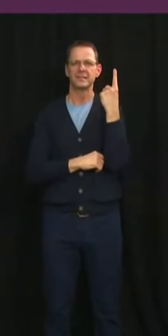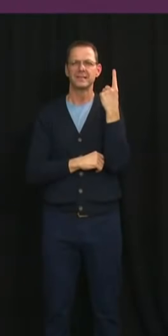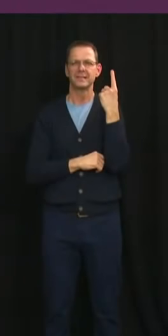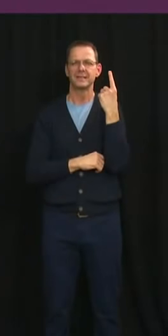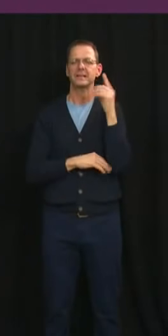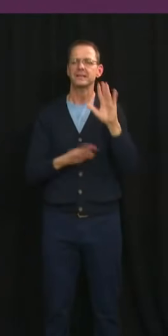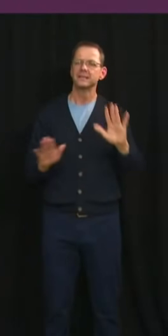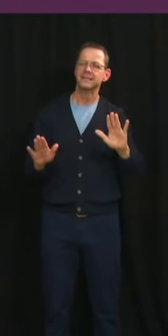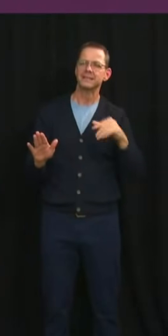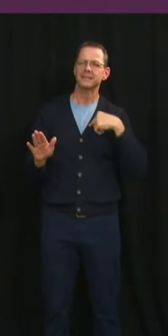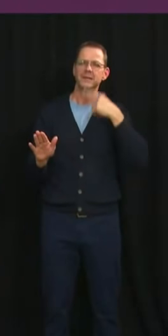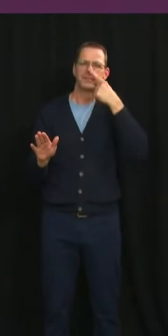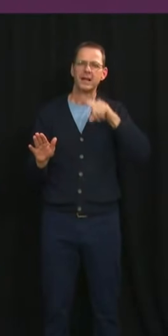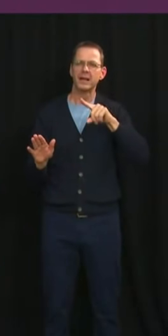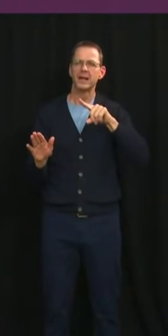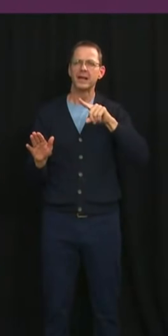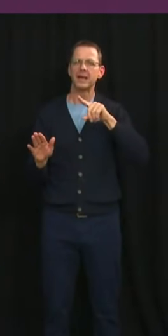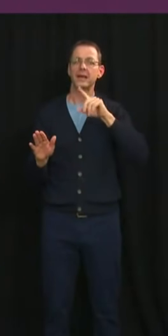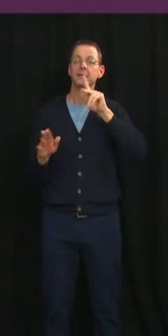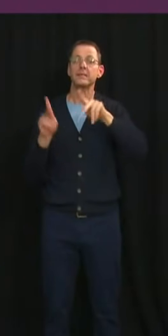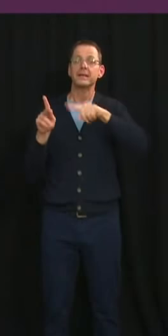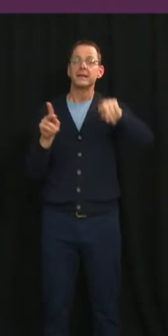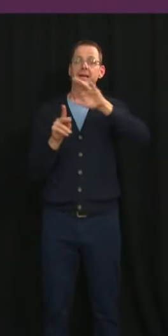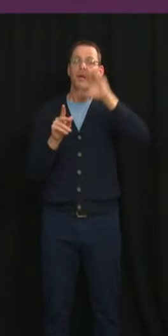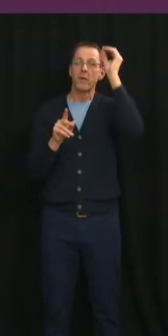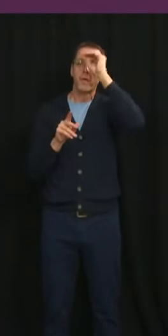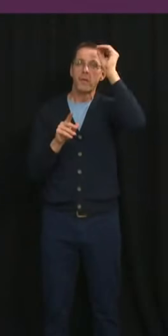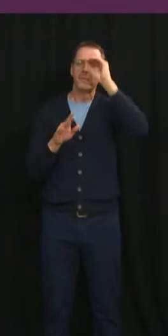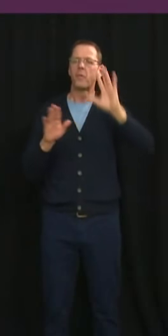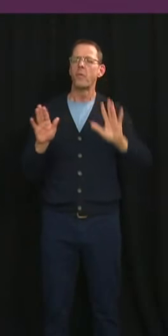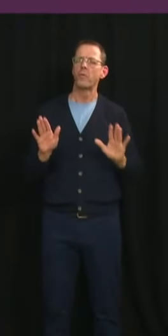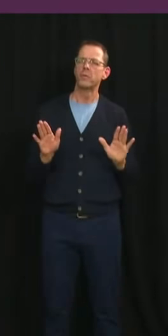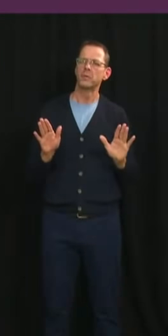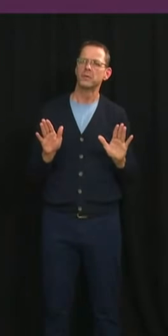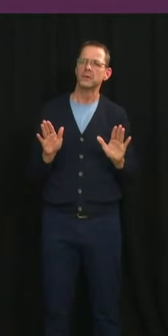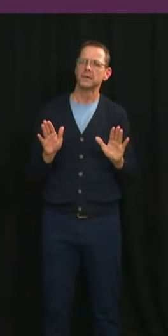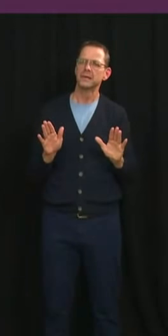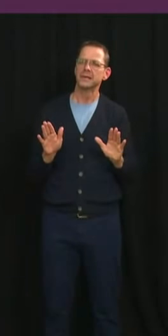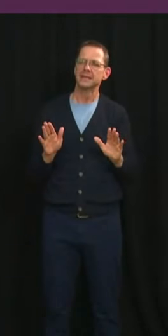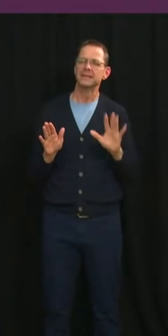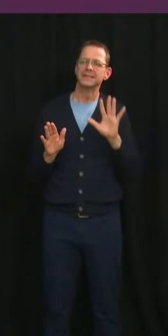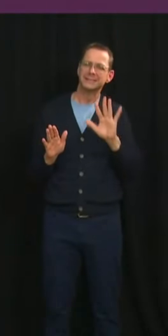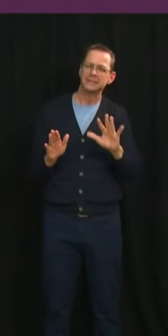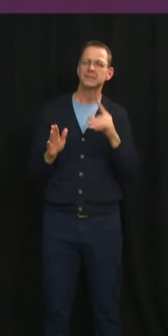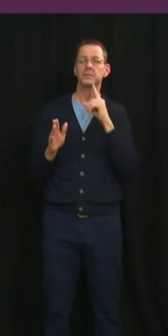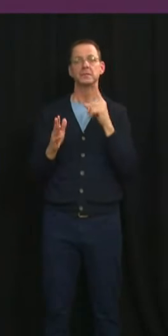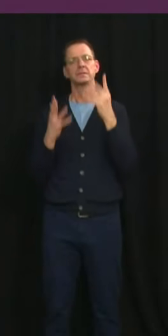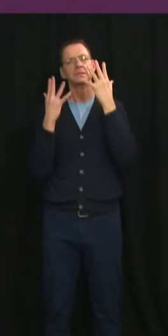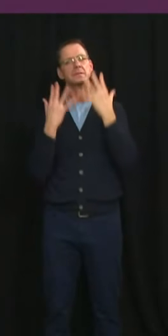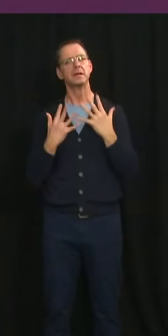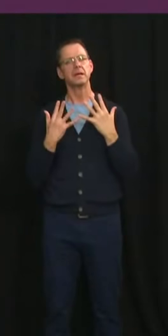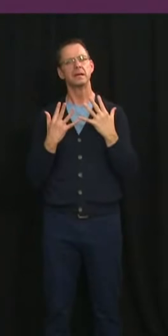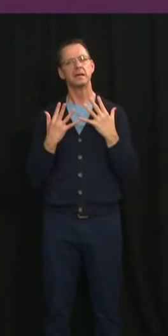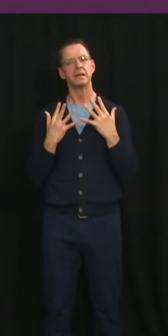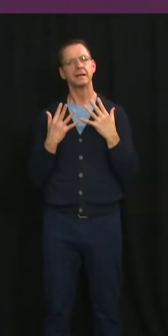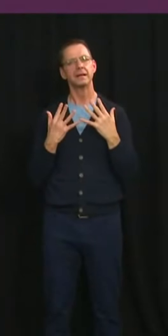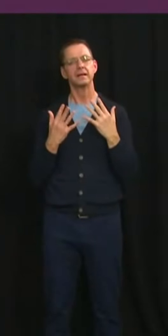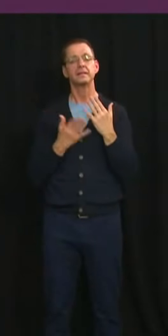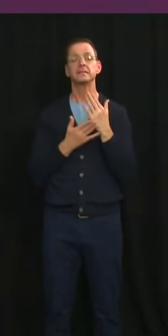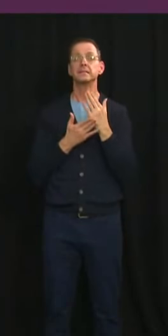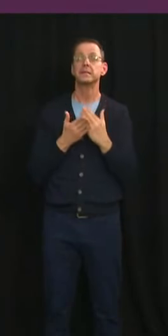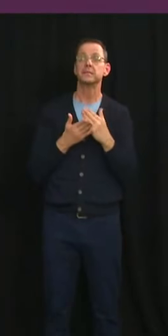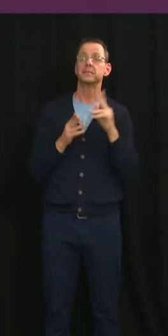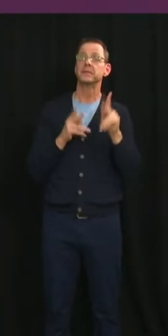on this. But unfortunately, we do see some people who don't just make those arguments about how